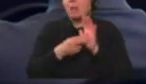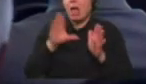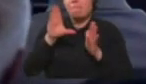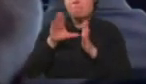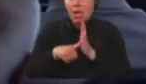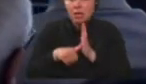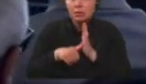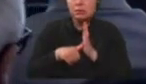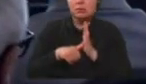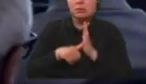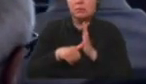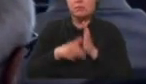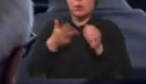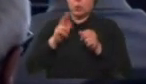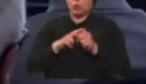real luxury."